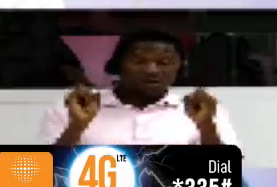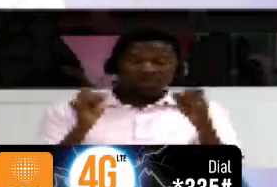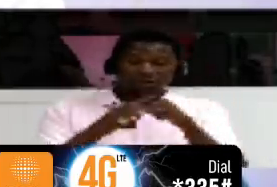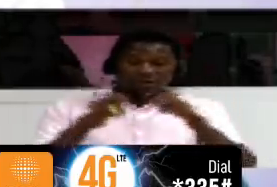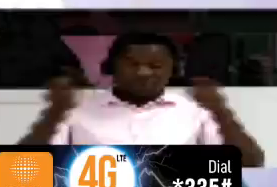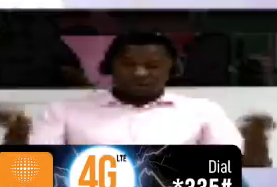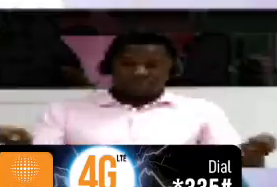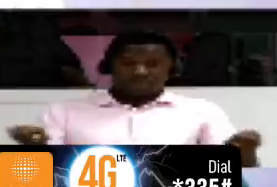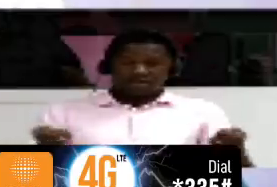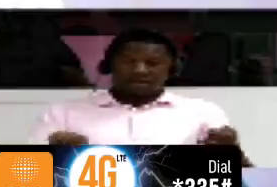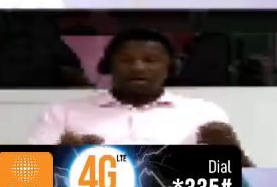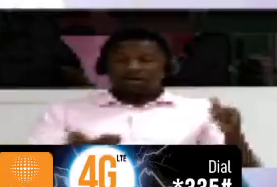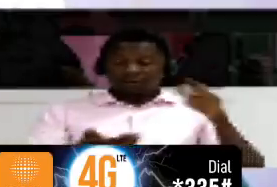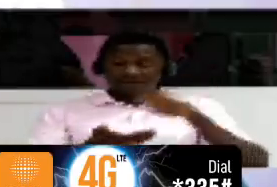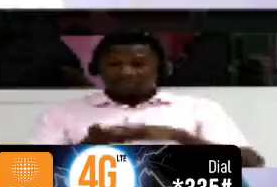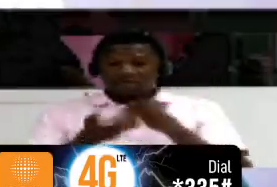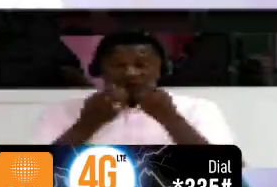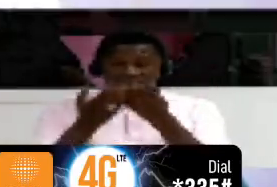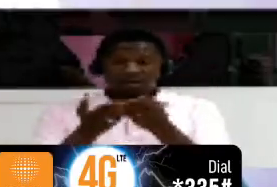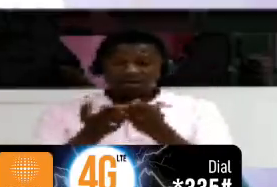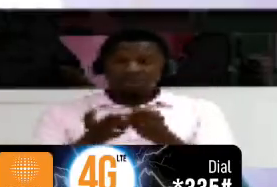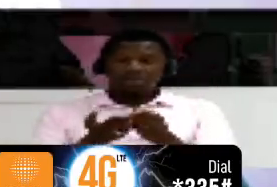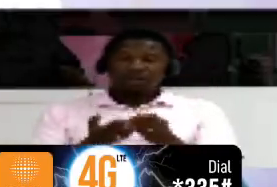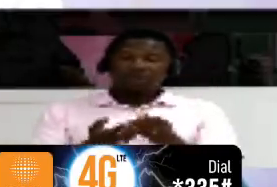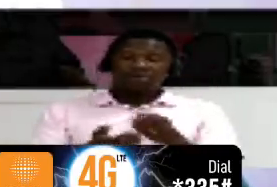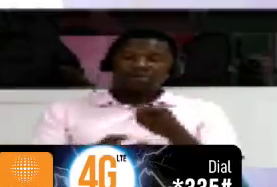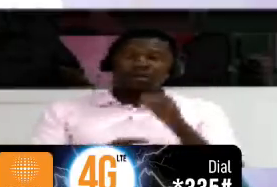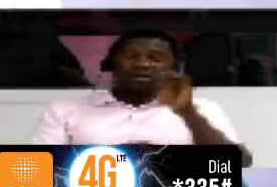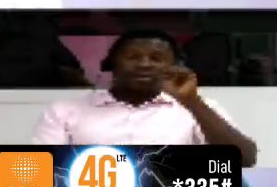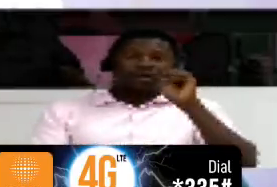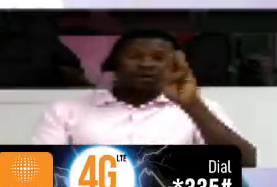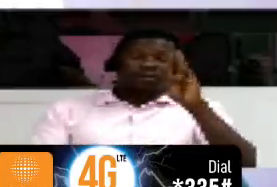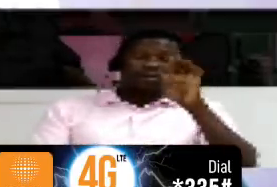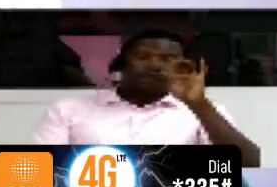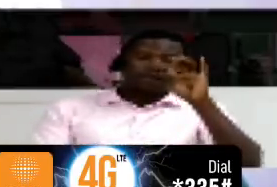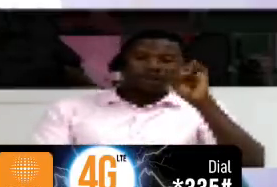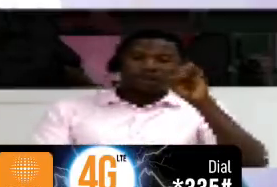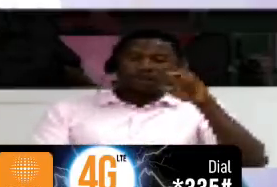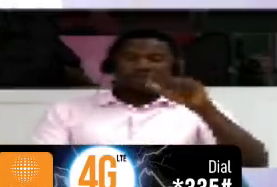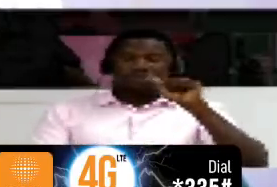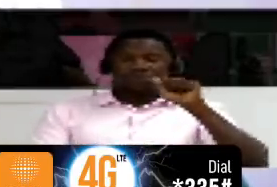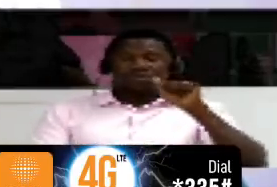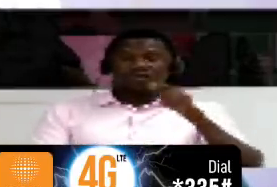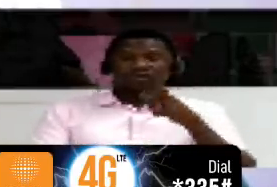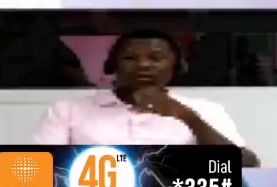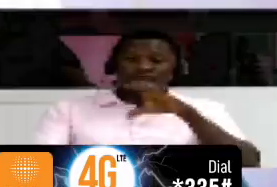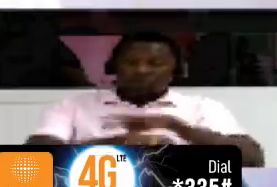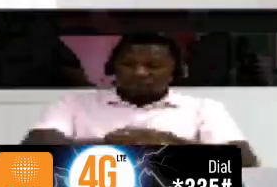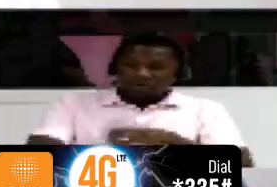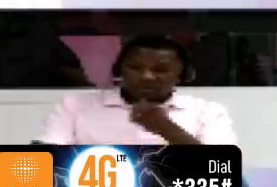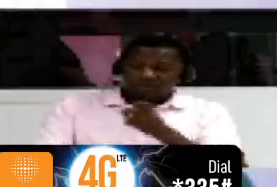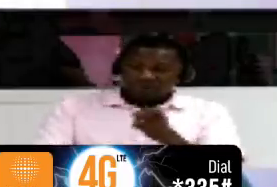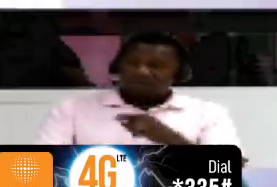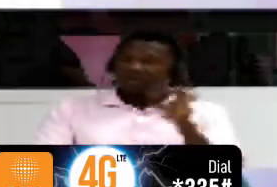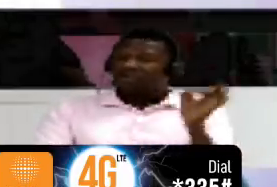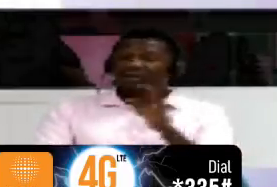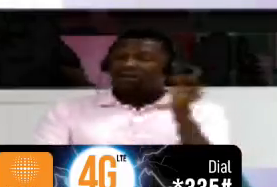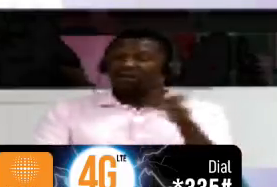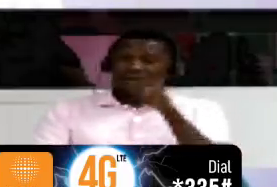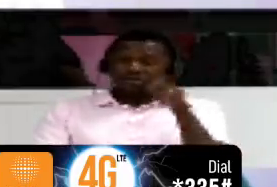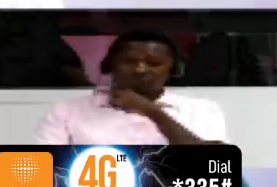newspaper concluded that Ibrahim was caught stealing, which is which is very, very, very, very wrong, which is not